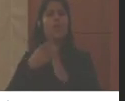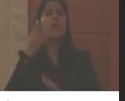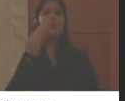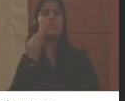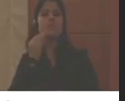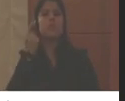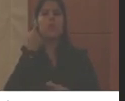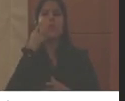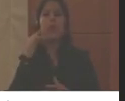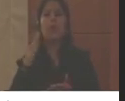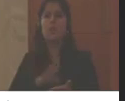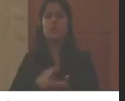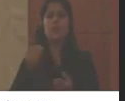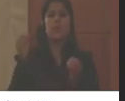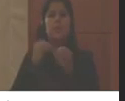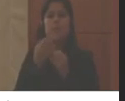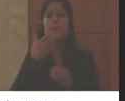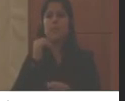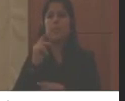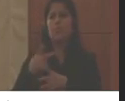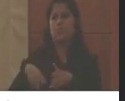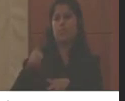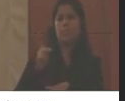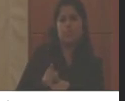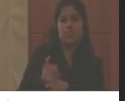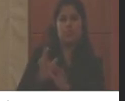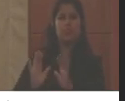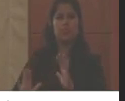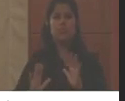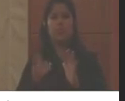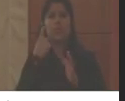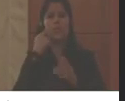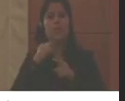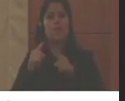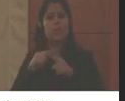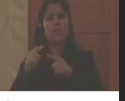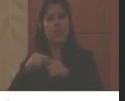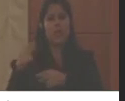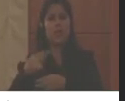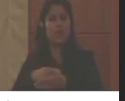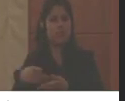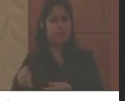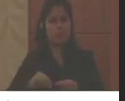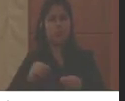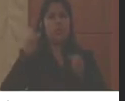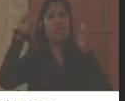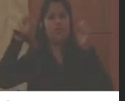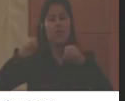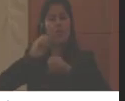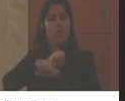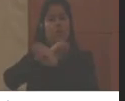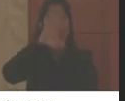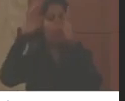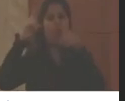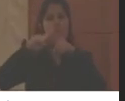exchange experiences and be every day better prepared and have a regional strategy clearly